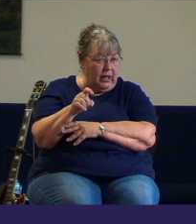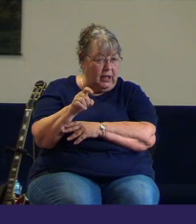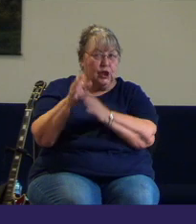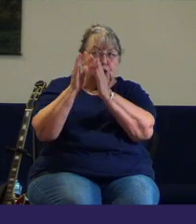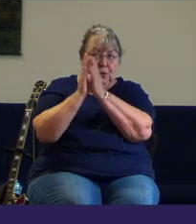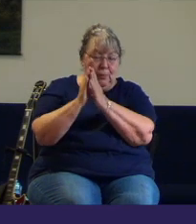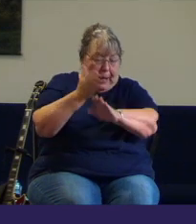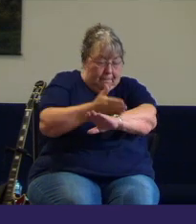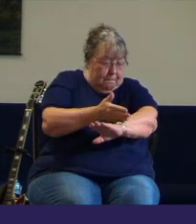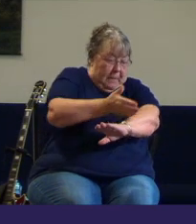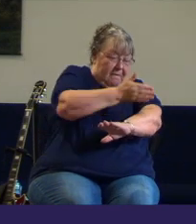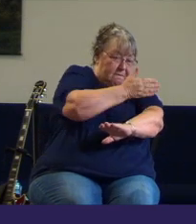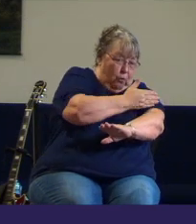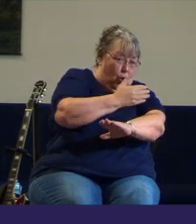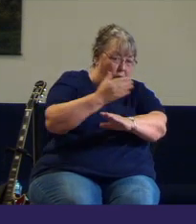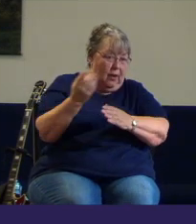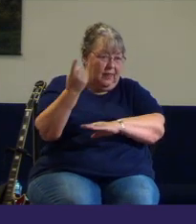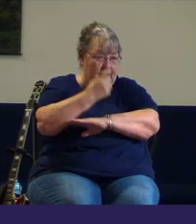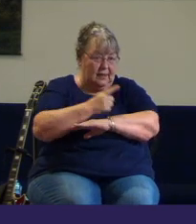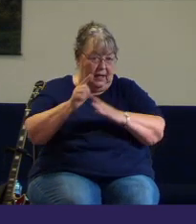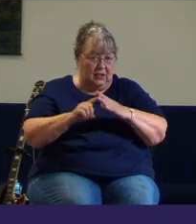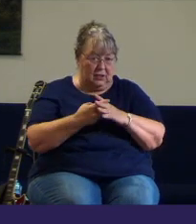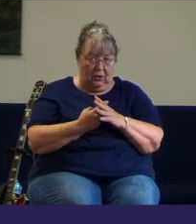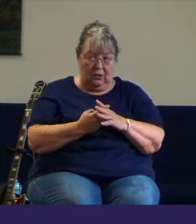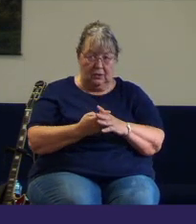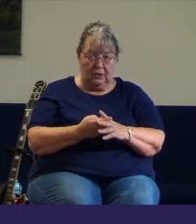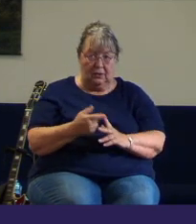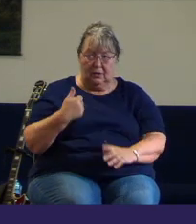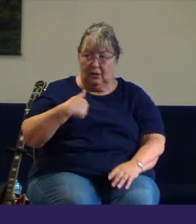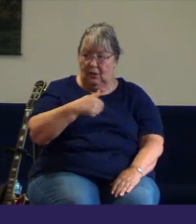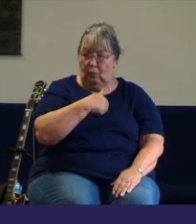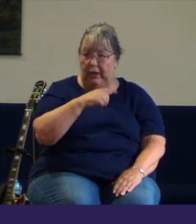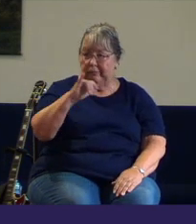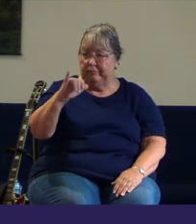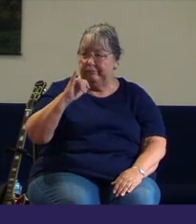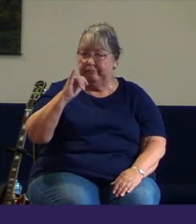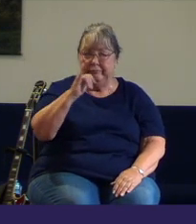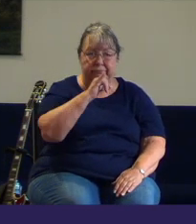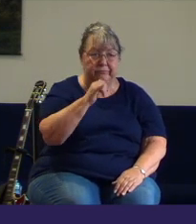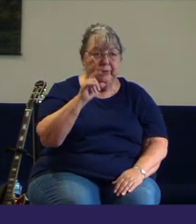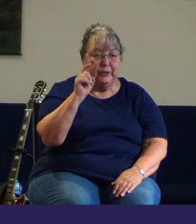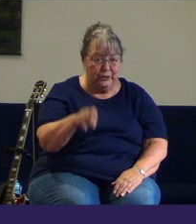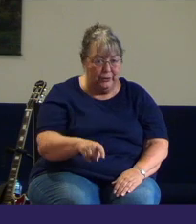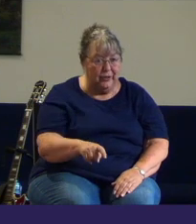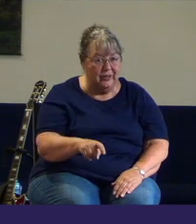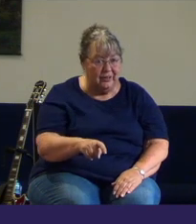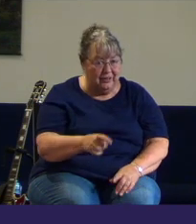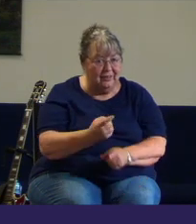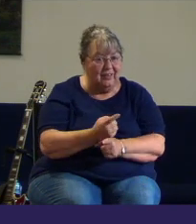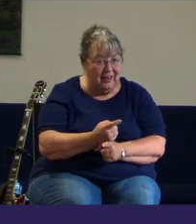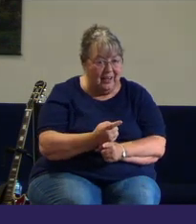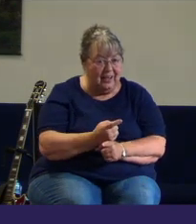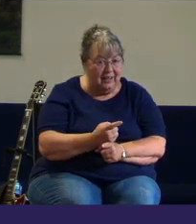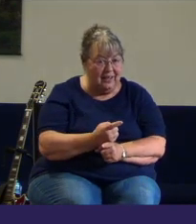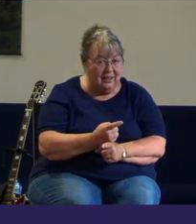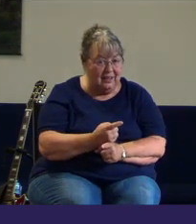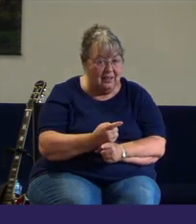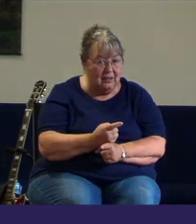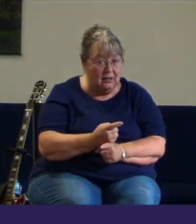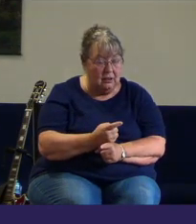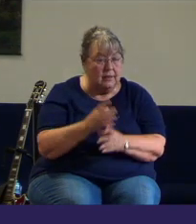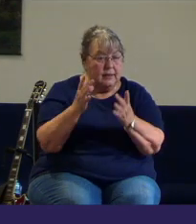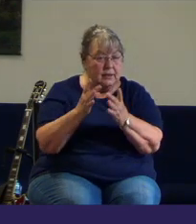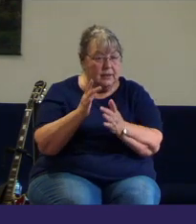how much more should we? If the Son of God knew that it was important for him to meet with the